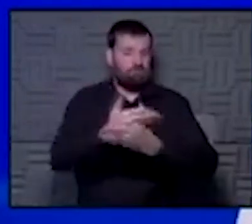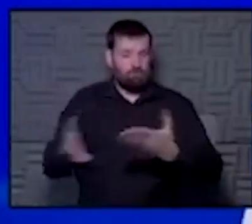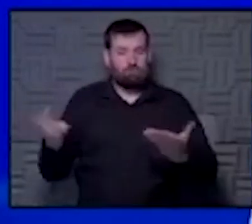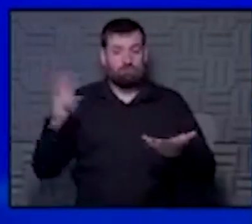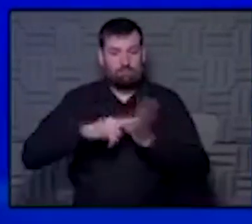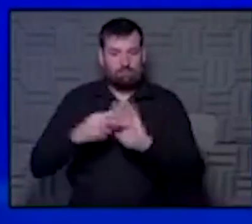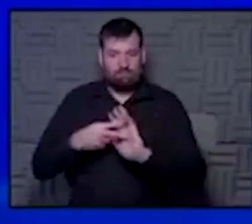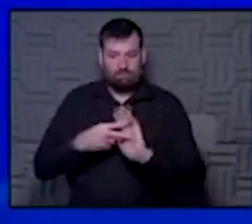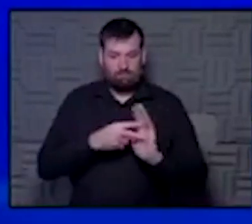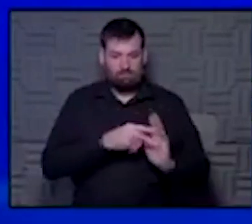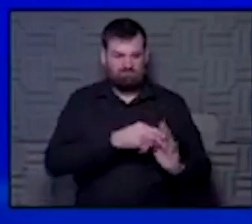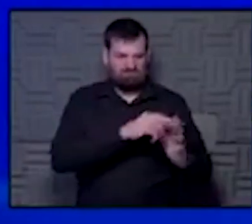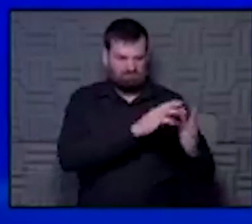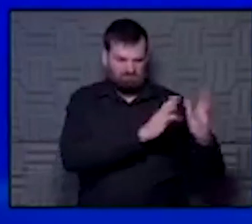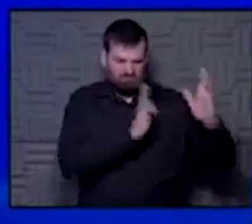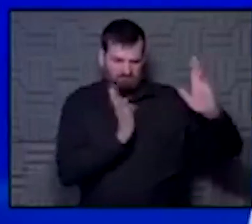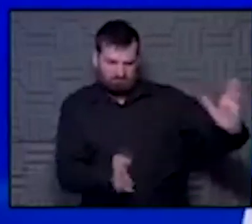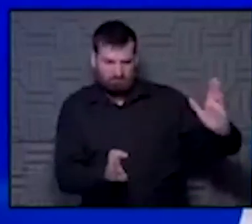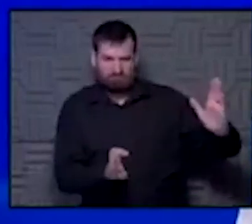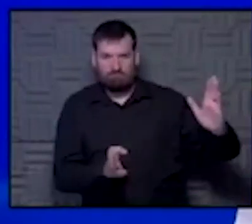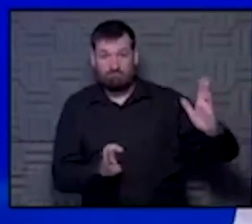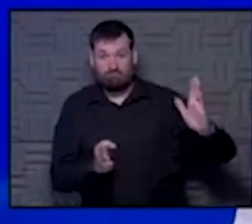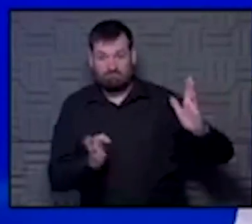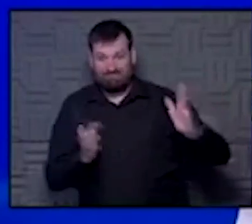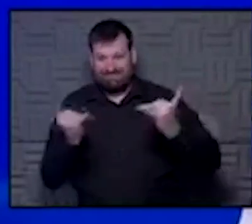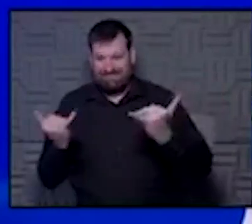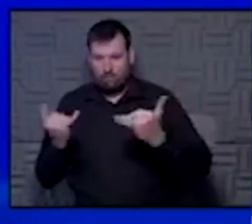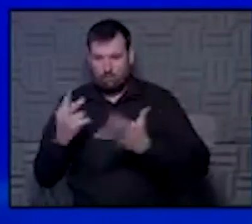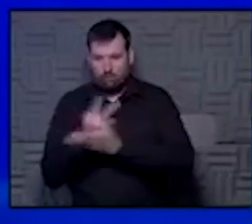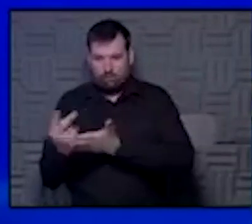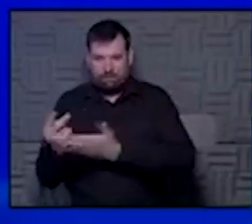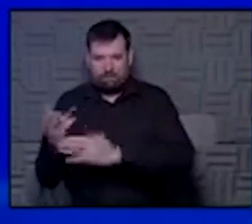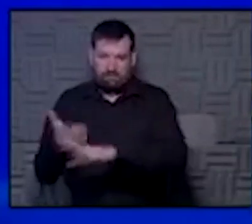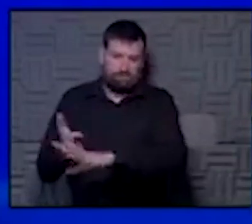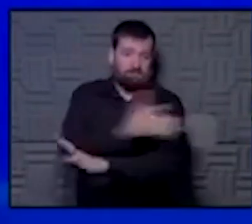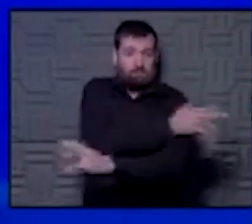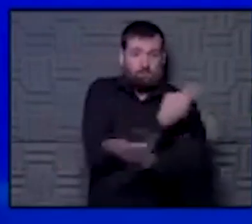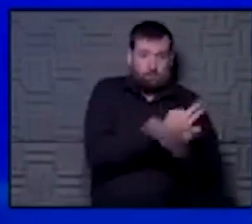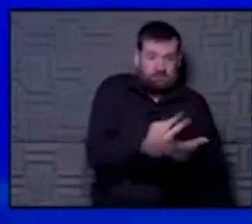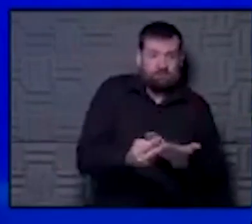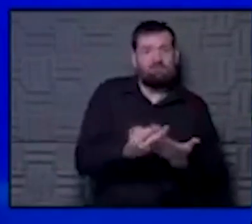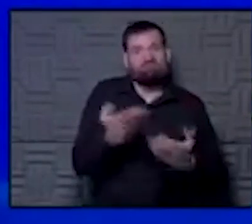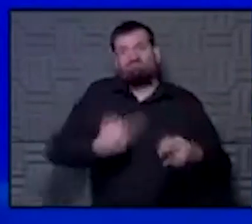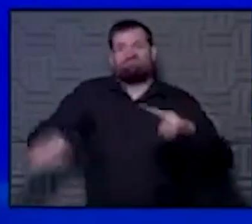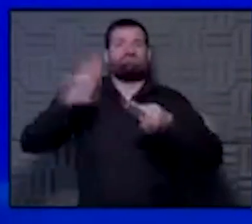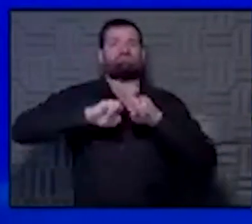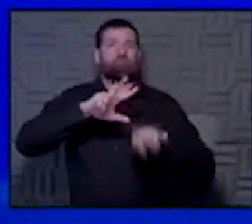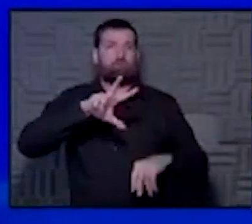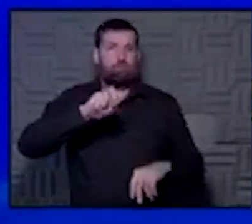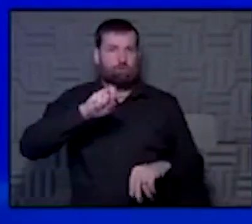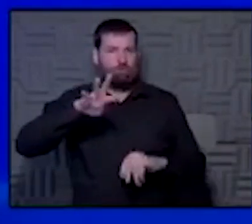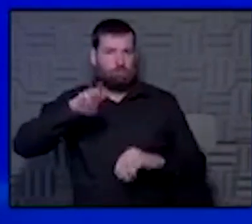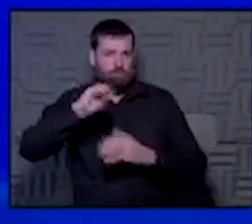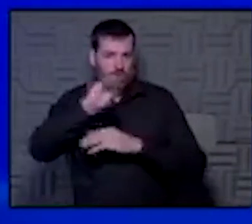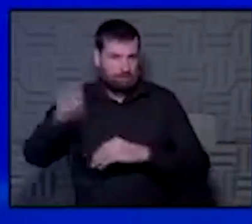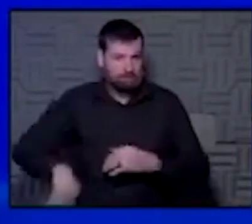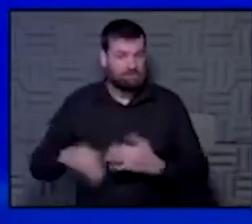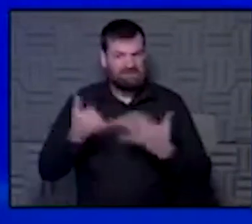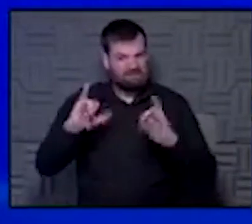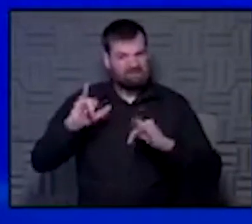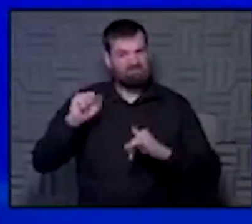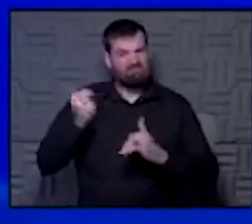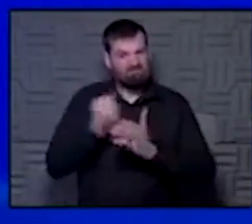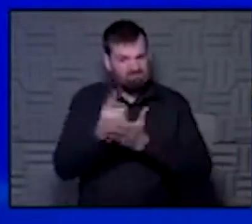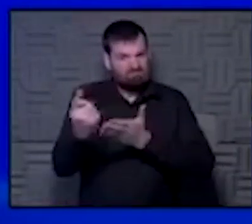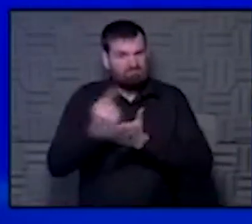That's over a 2-week period compared to the prior 2 weeks. It's up 30 to 40%, and that trend's been going on for the last several weeks,